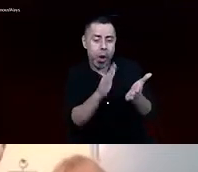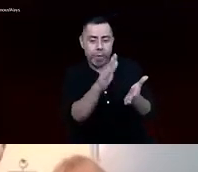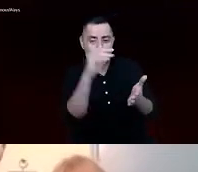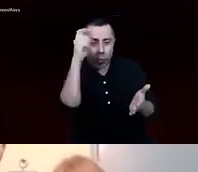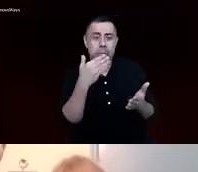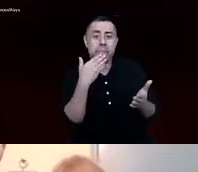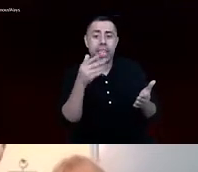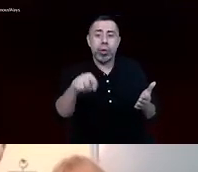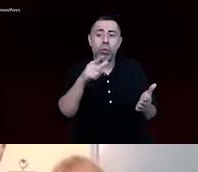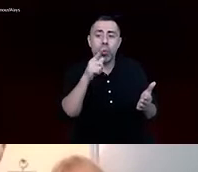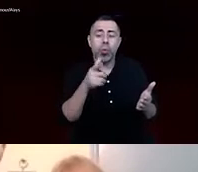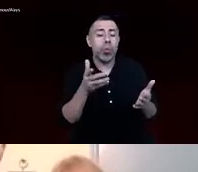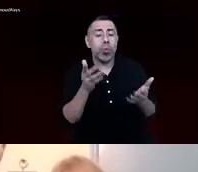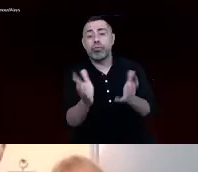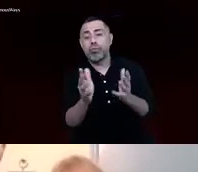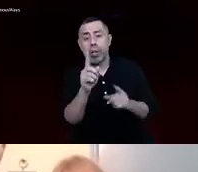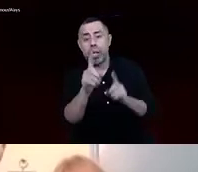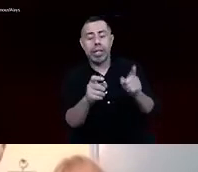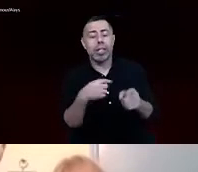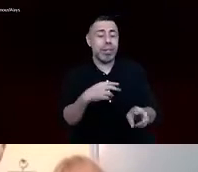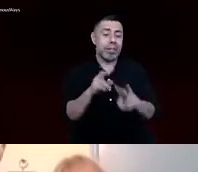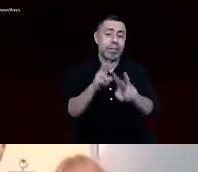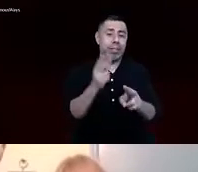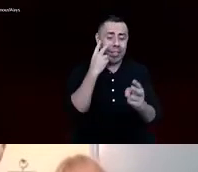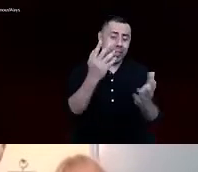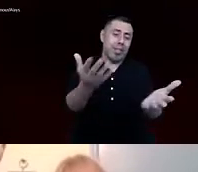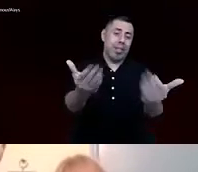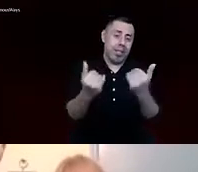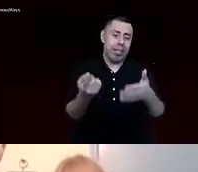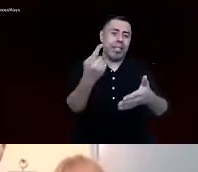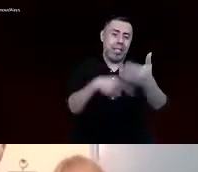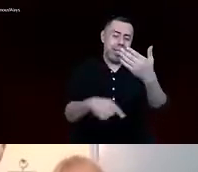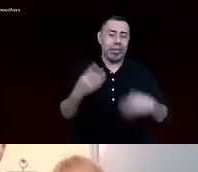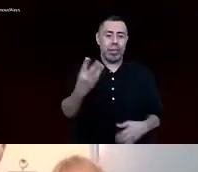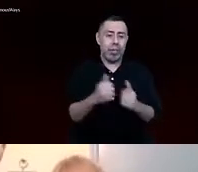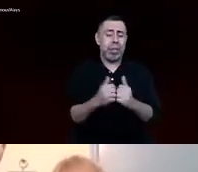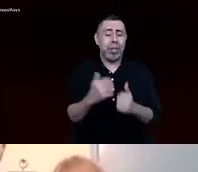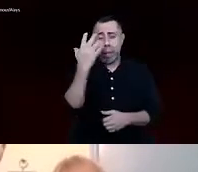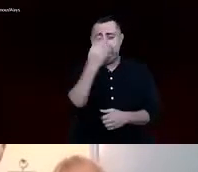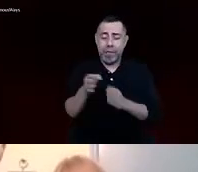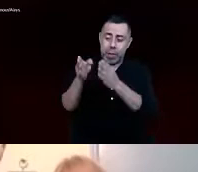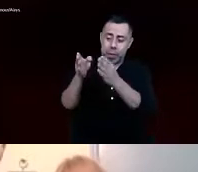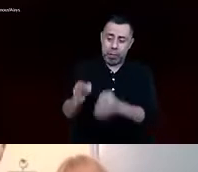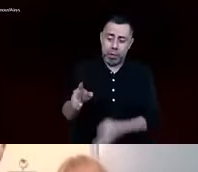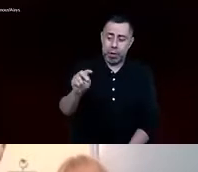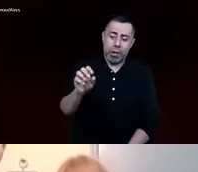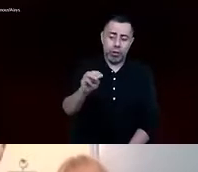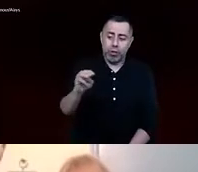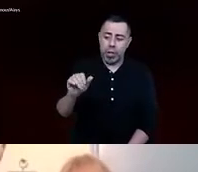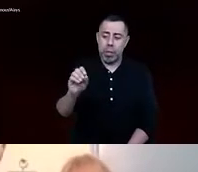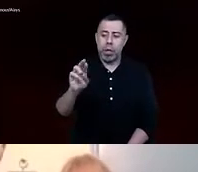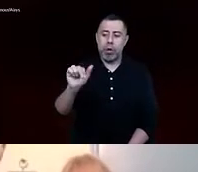questions. We'll look forward to seeing you here next Wednesday with the beautiful Tommy Orange as we kick off